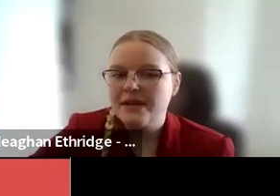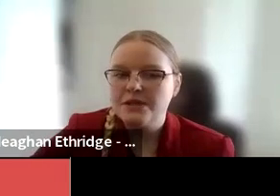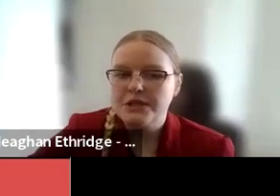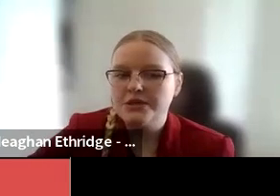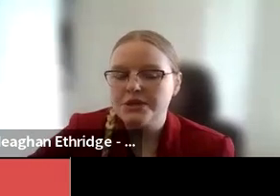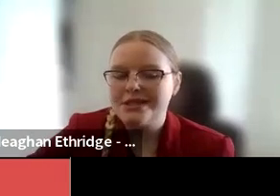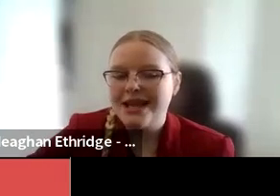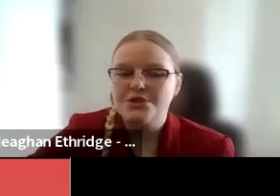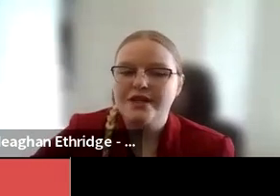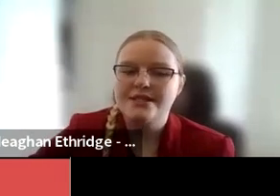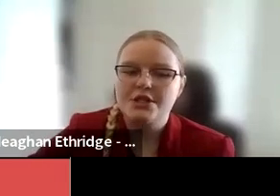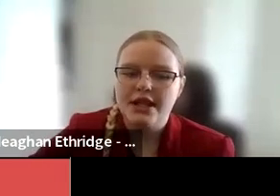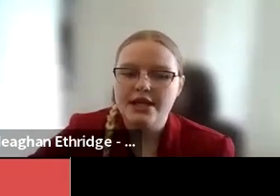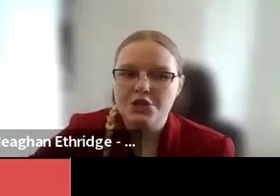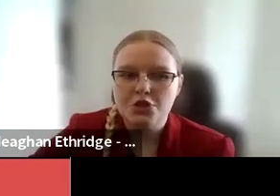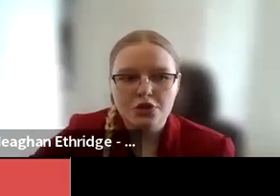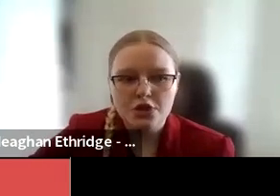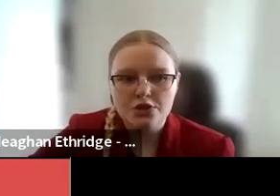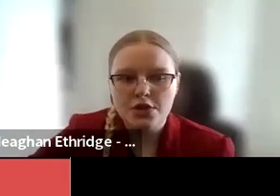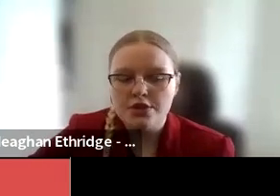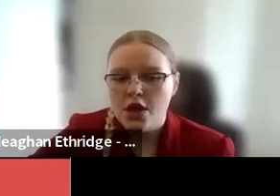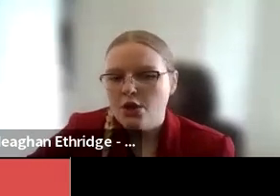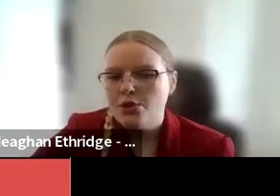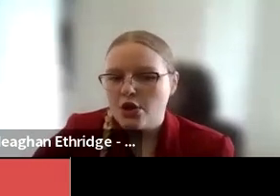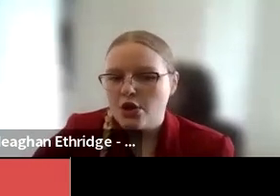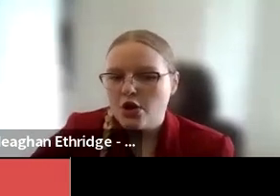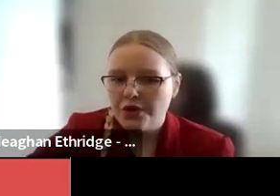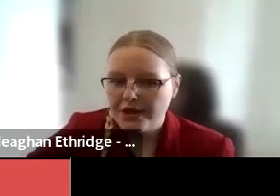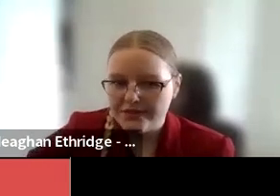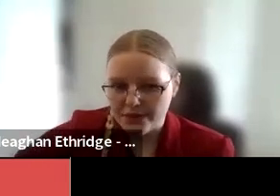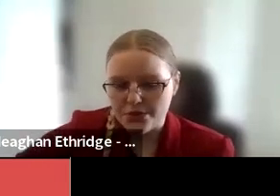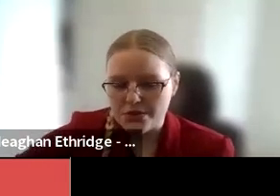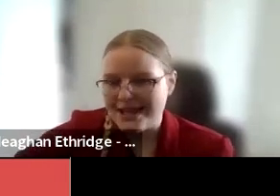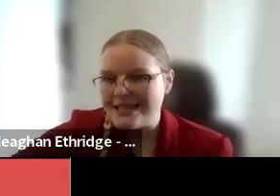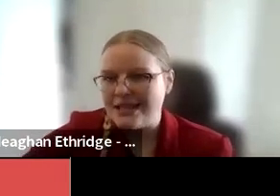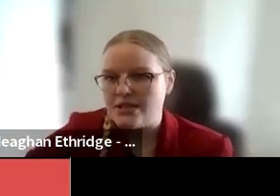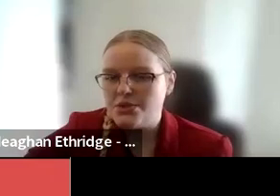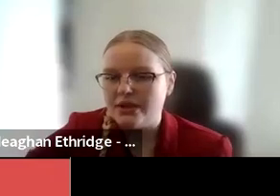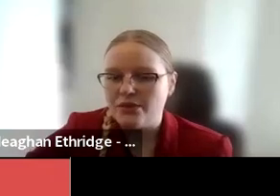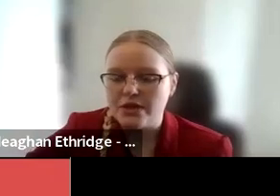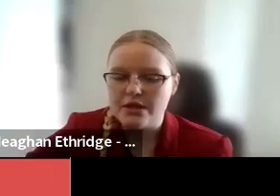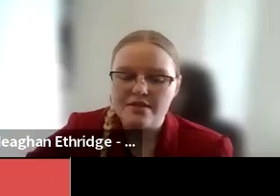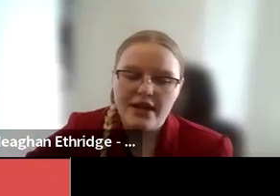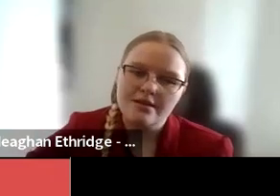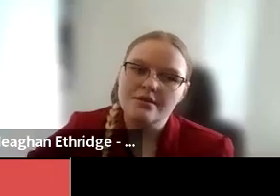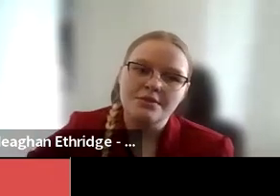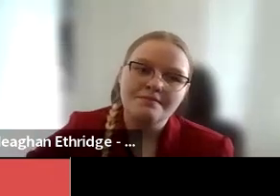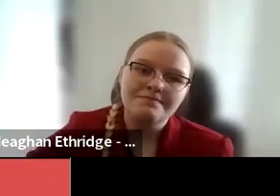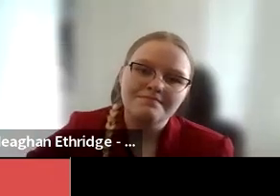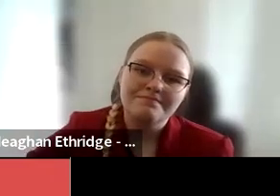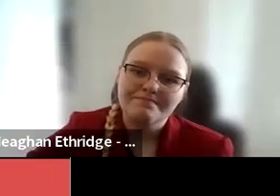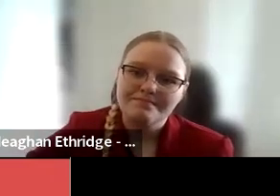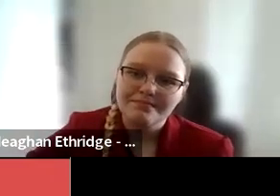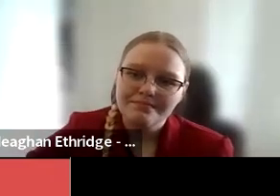shelters, family shelters, and transition-aged youth shelters, which are for individuals 18 to 24 years of